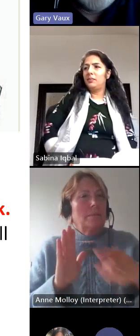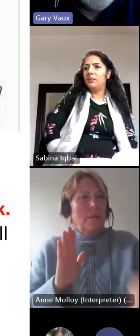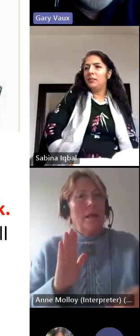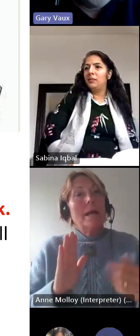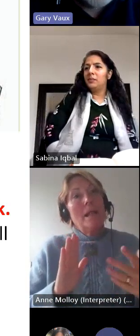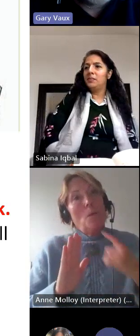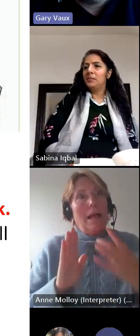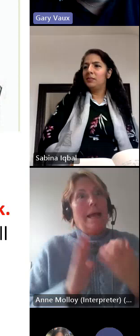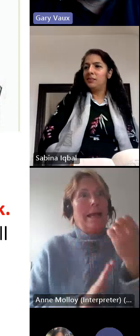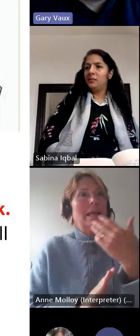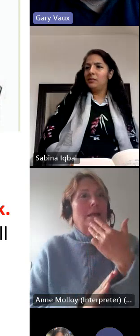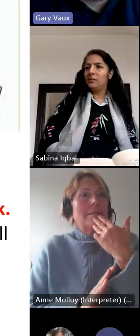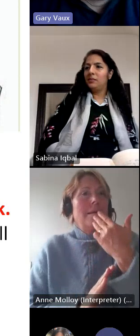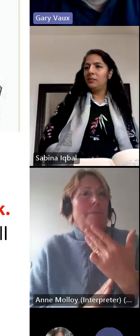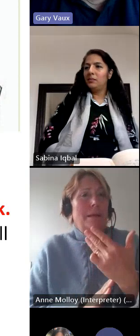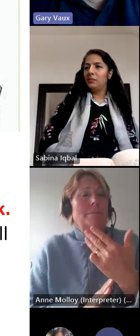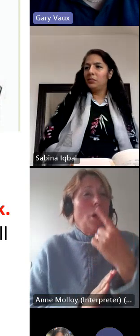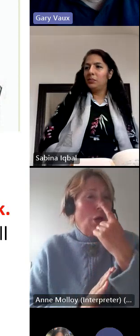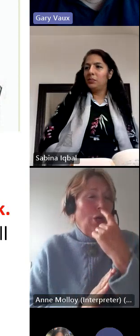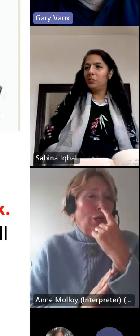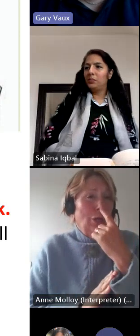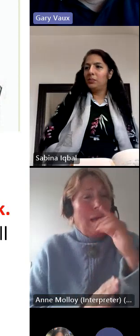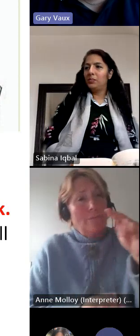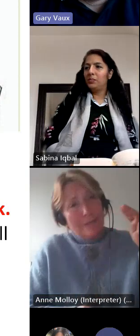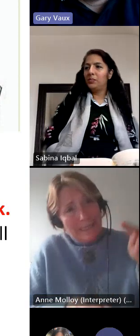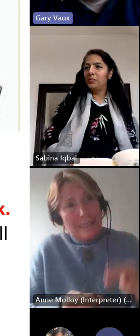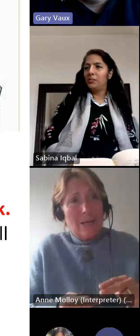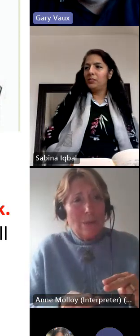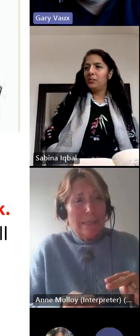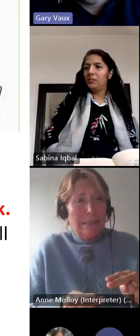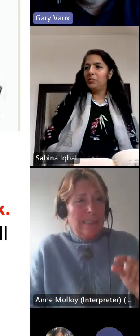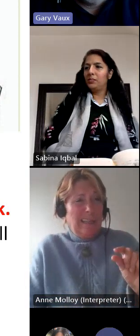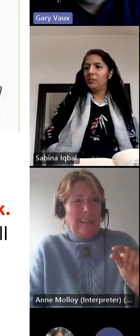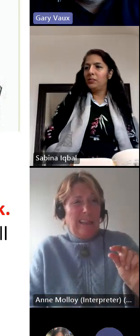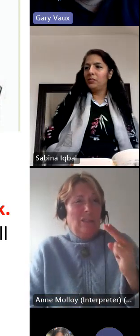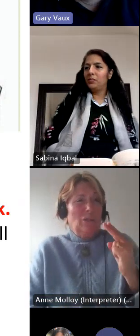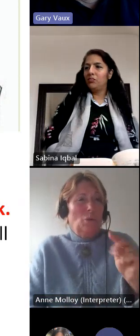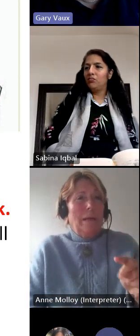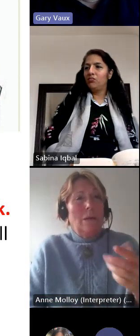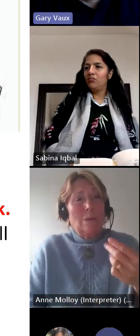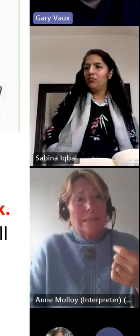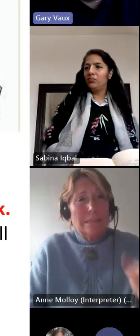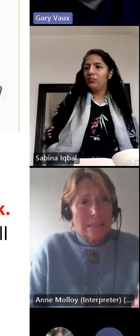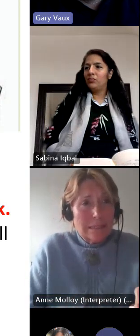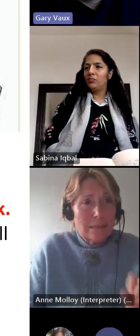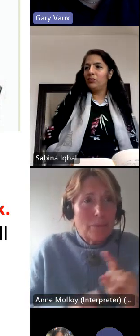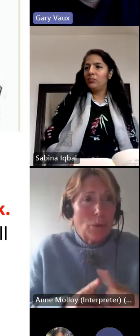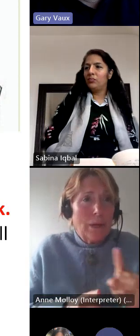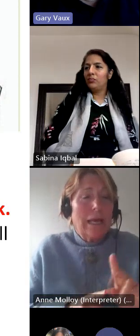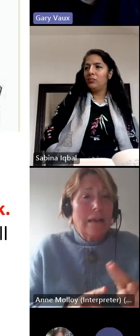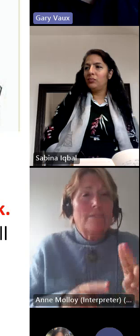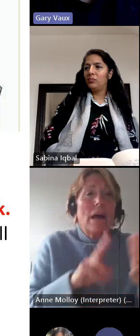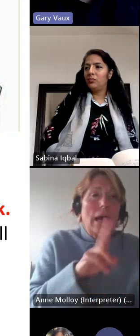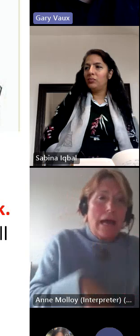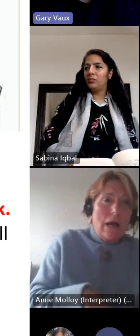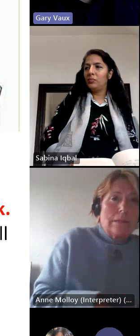a week. In fact, it could bring it down to as little as £2.60 a week if you're still on housing